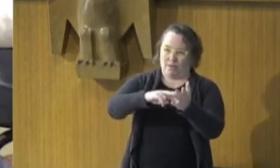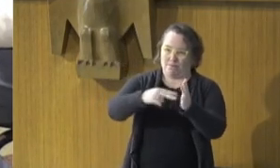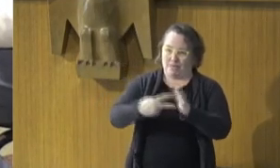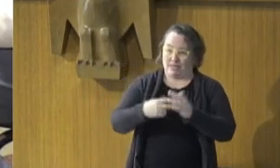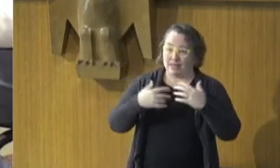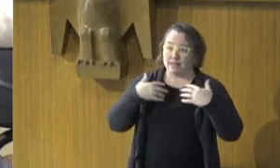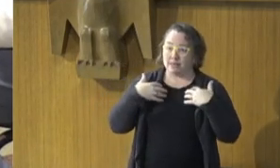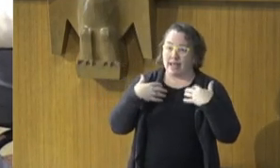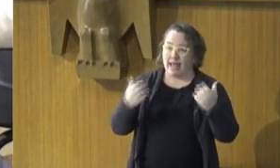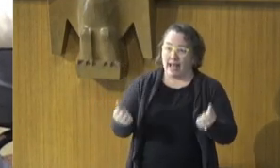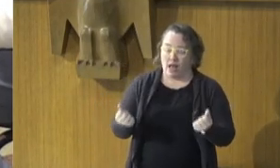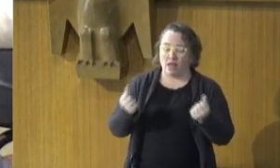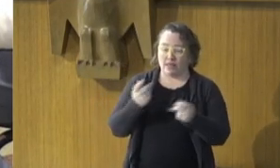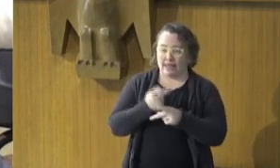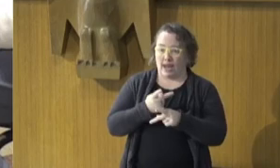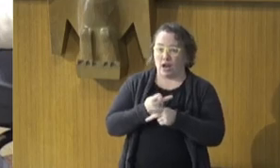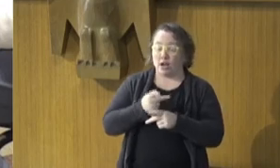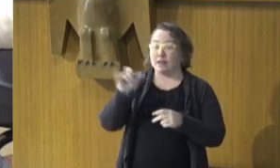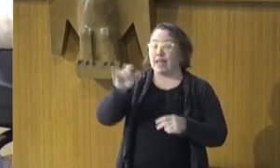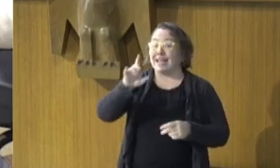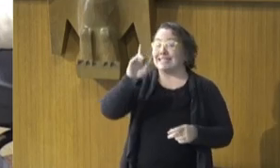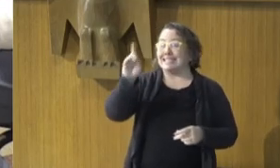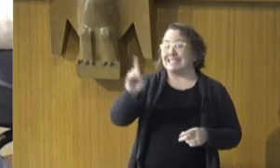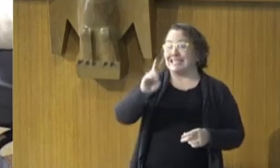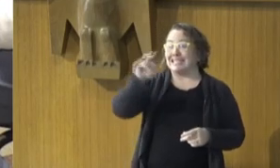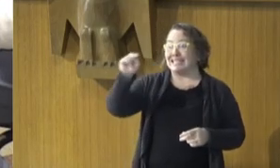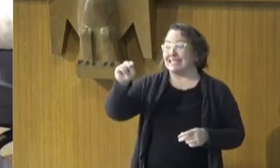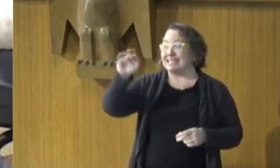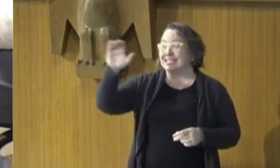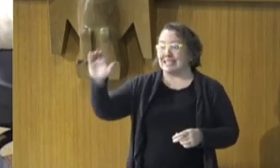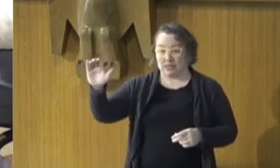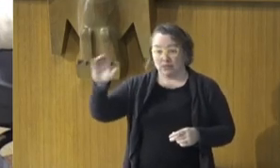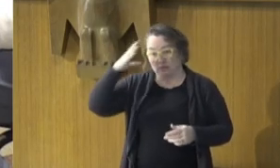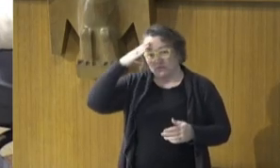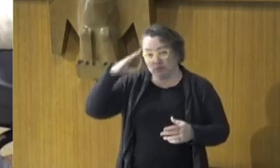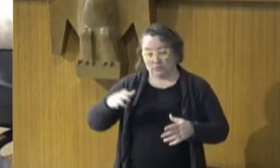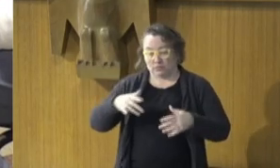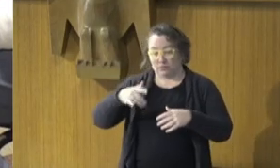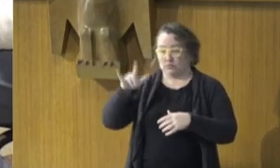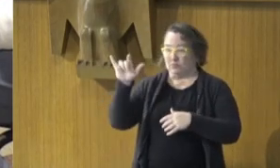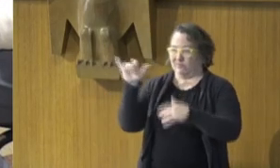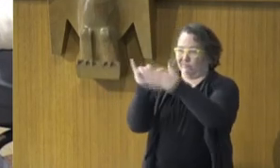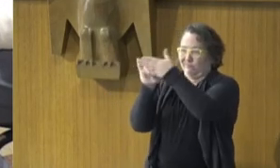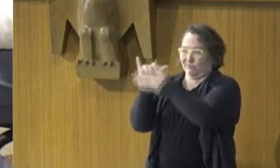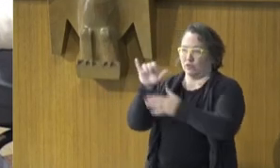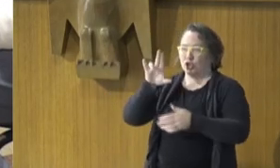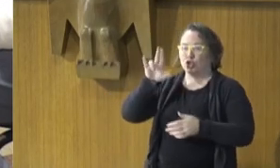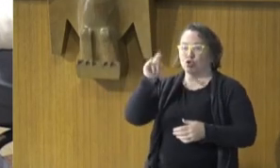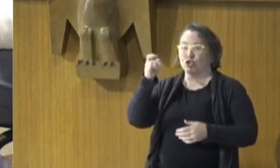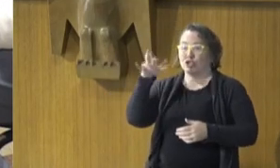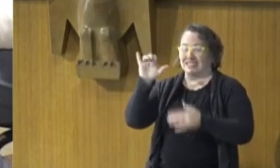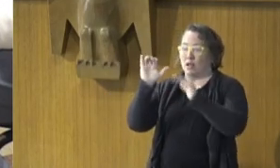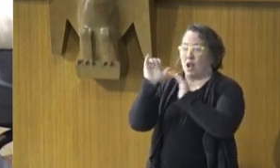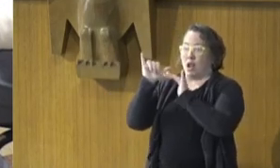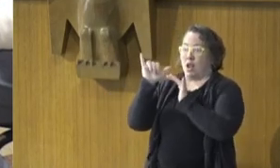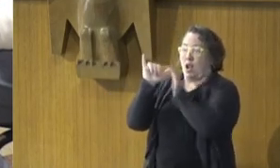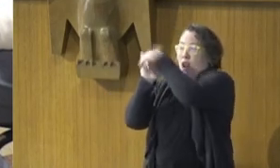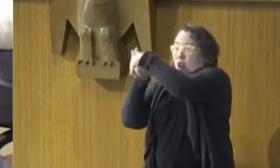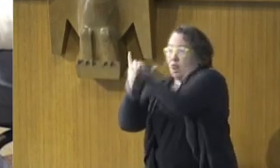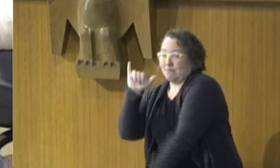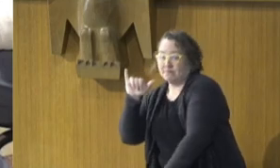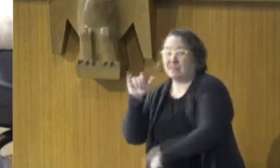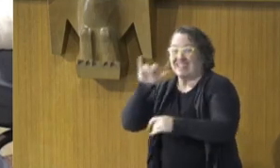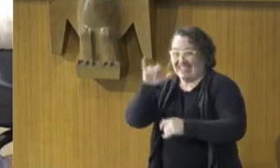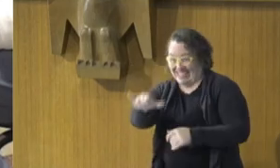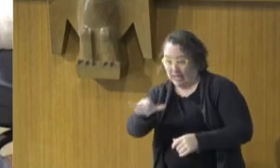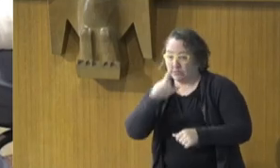DNC procedure after a miscarriage where they remove the non-viable pregnancy and they remove the tissue, that is an abortion. I